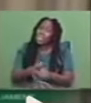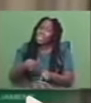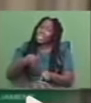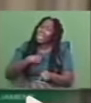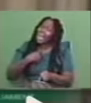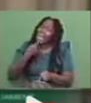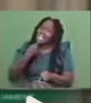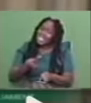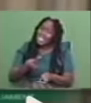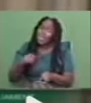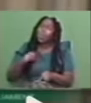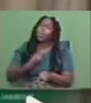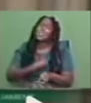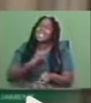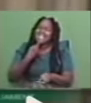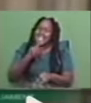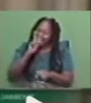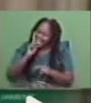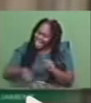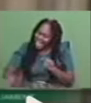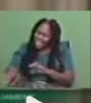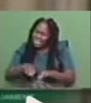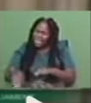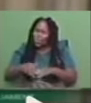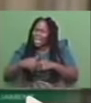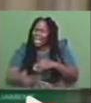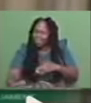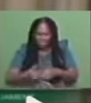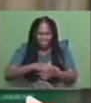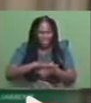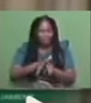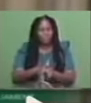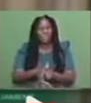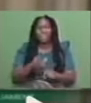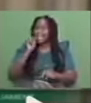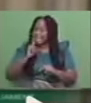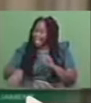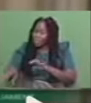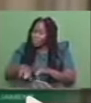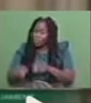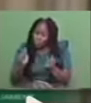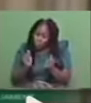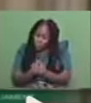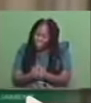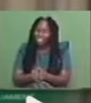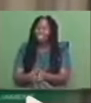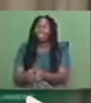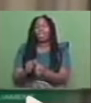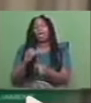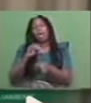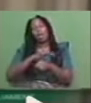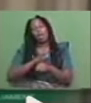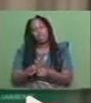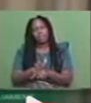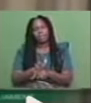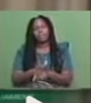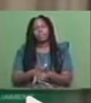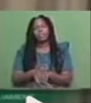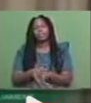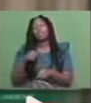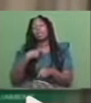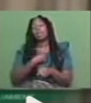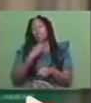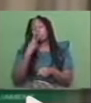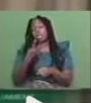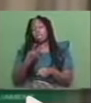this economy, stabilize this economy, they cannot do it during COVID and after. What we saw in Monday's budget was a